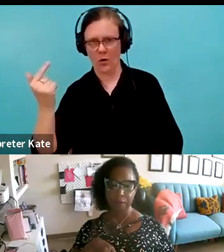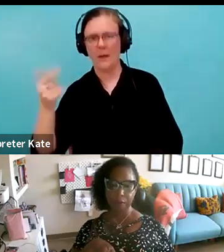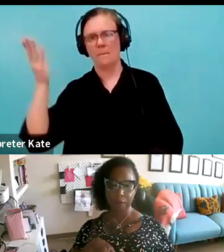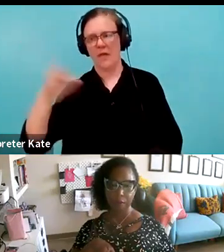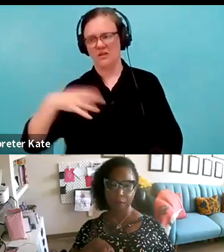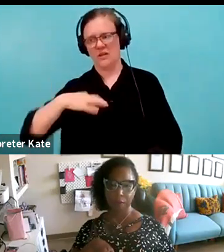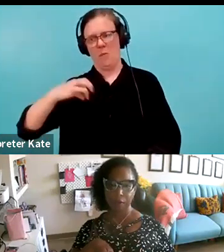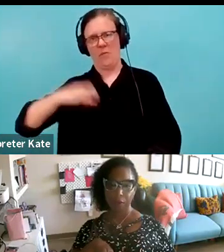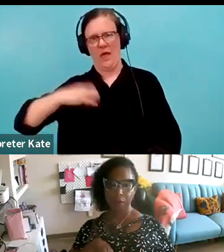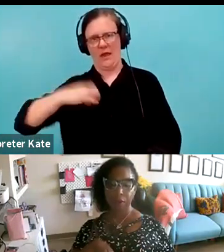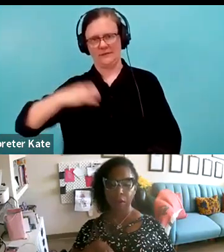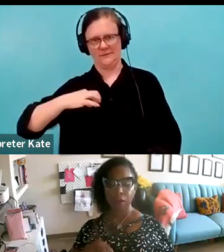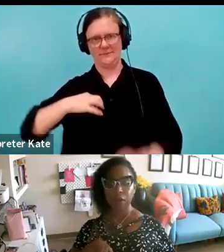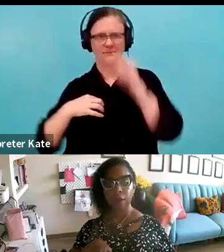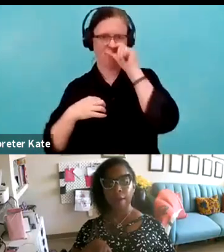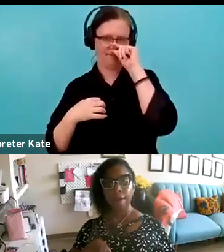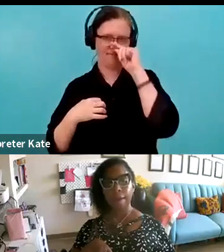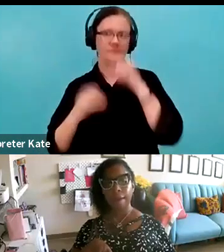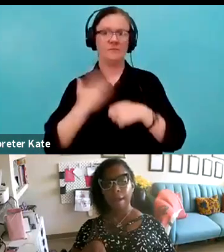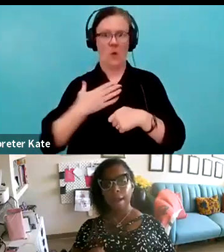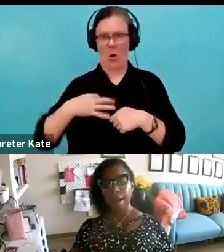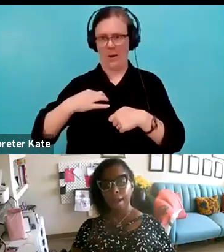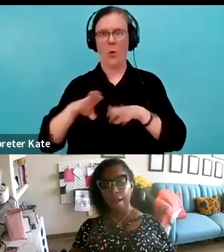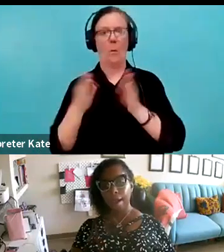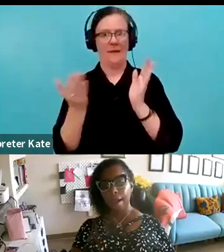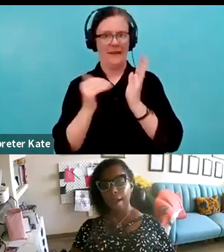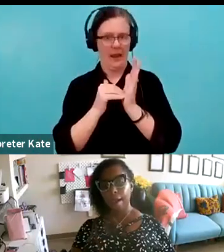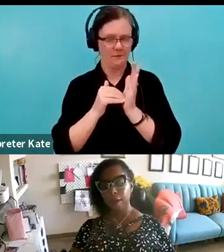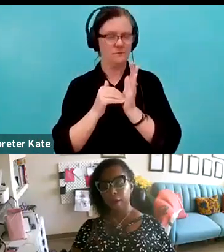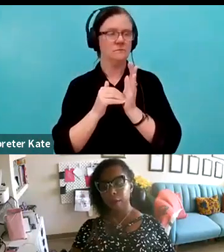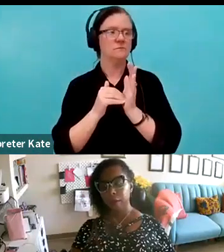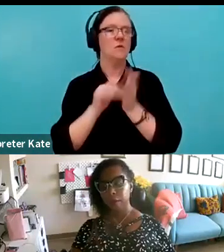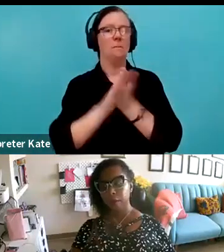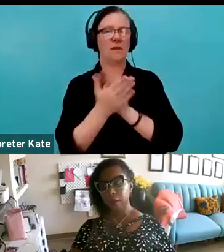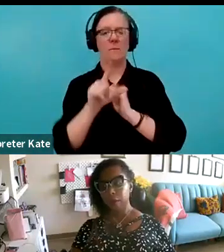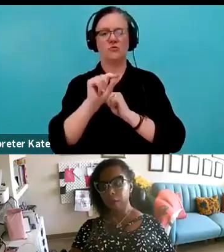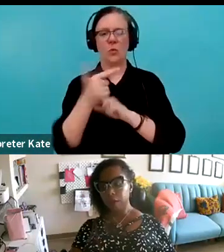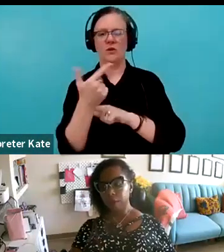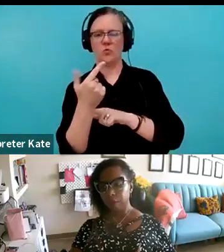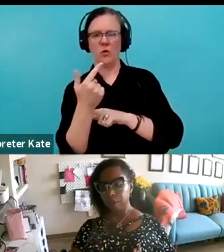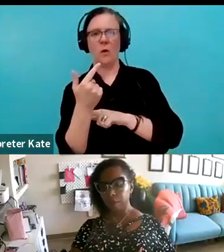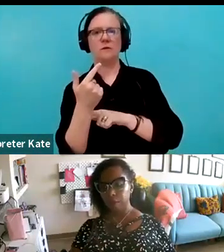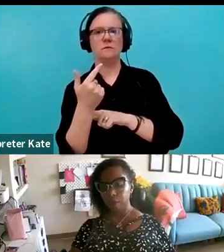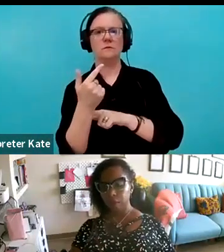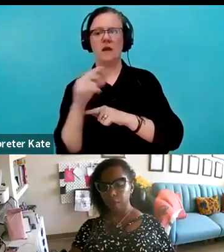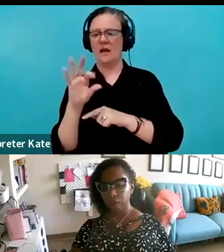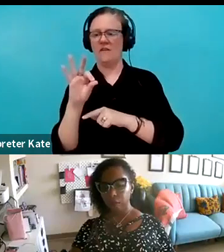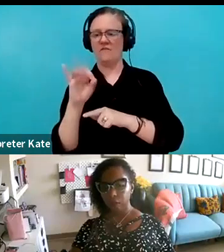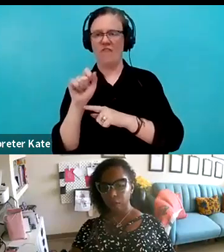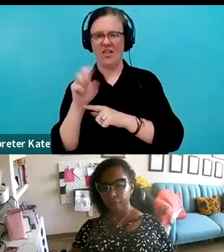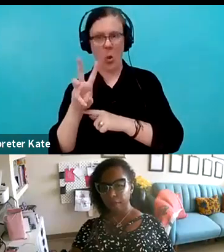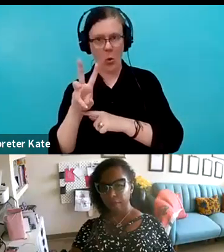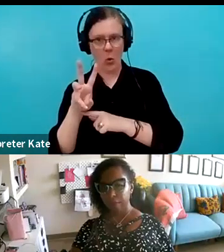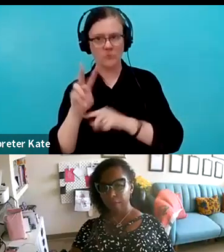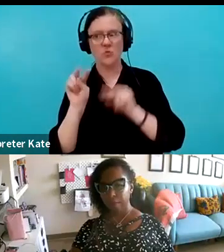ada25chicago.org/apply to become a member. We are opening our application soon to become a 2021 Leadership Institute Fellow, so stay tuned for that in the